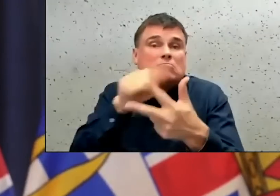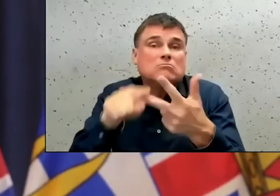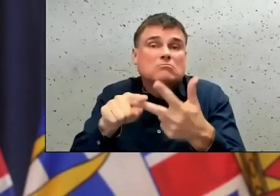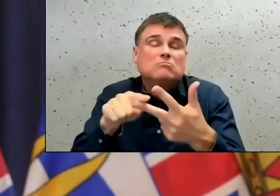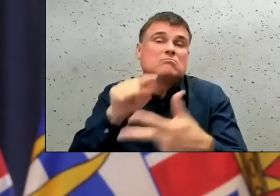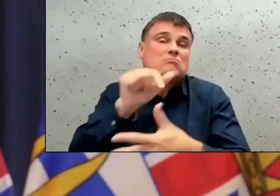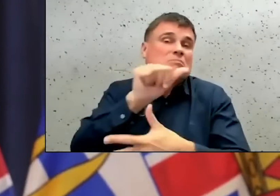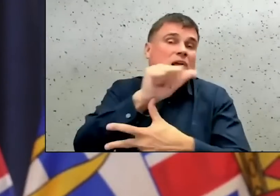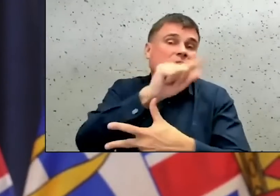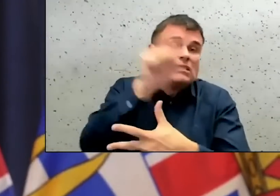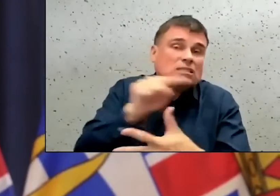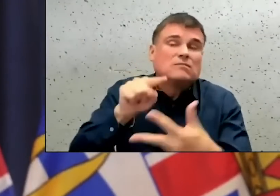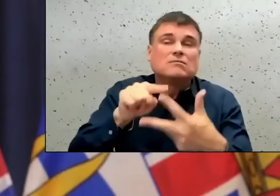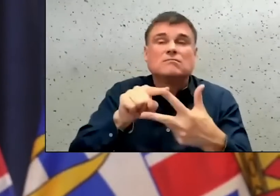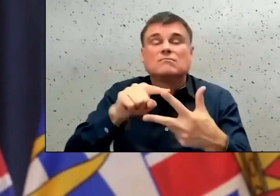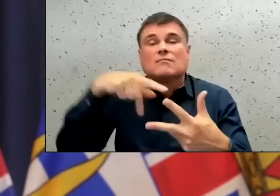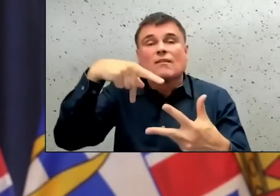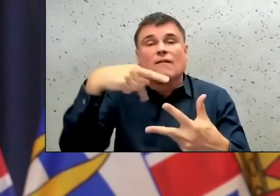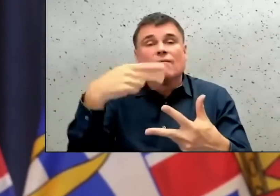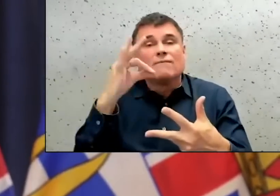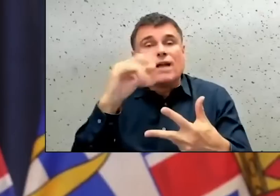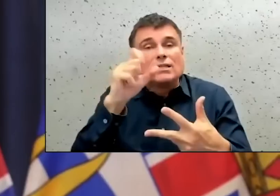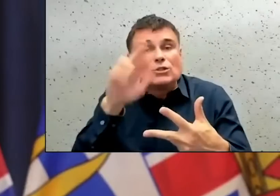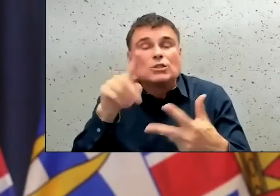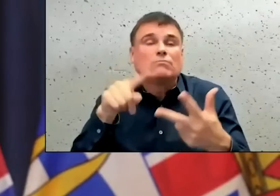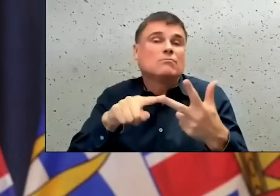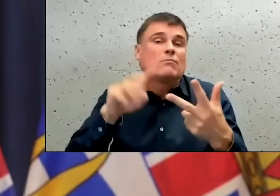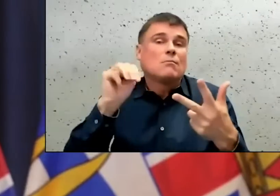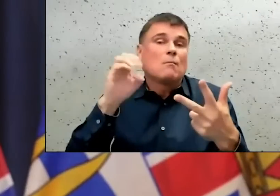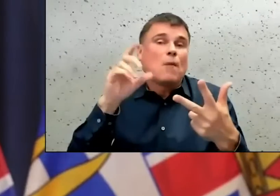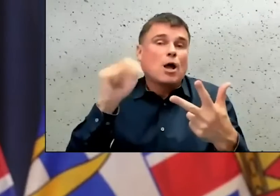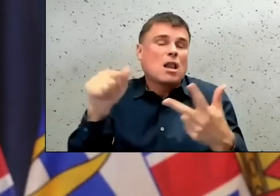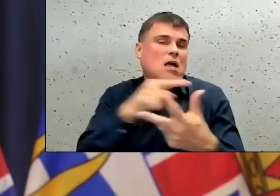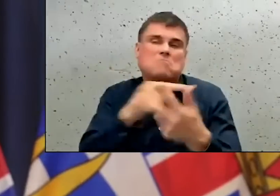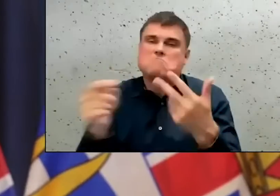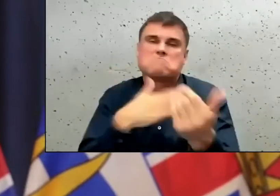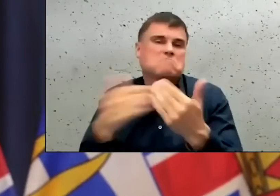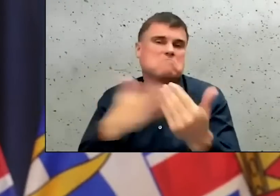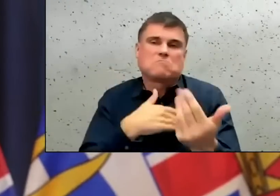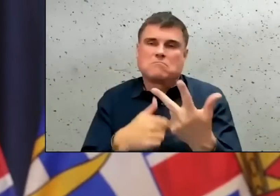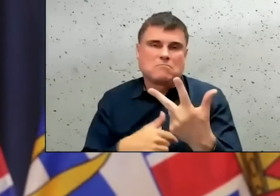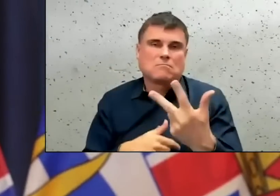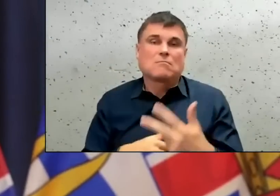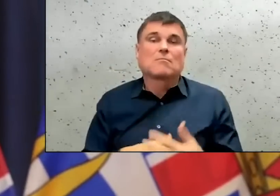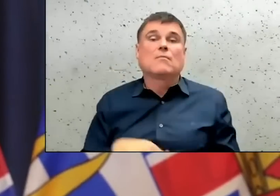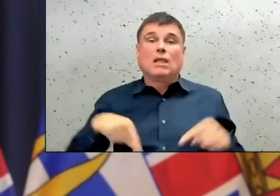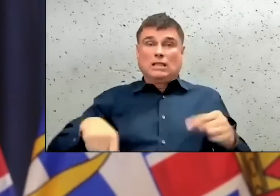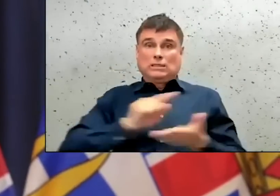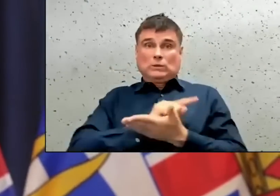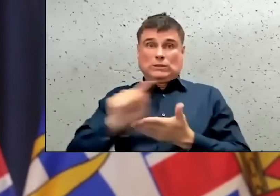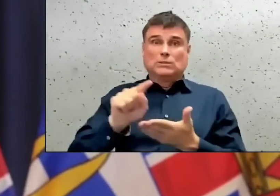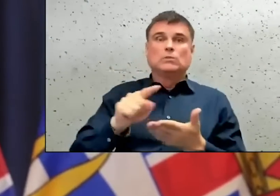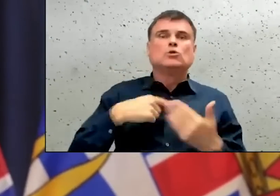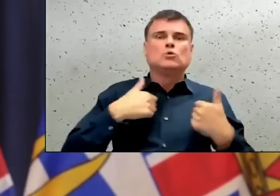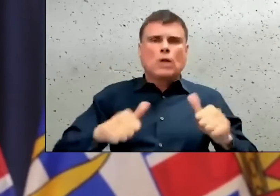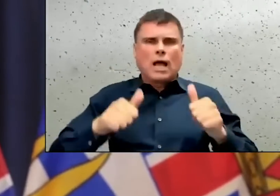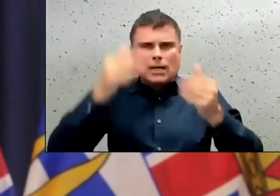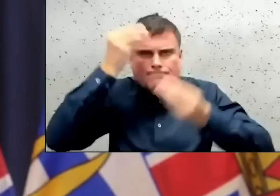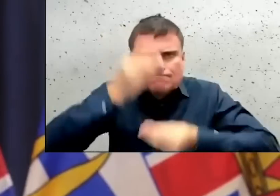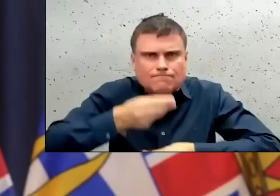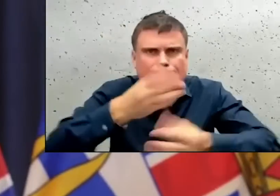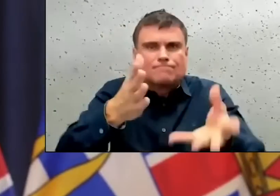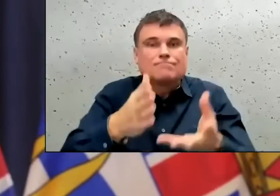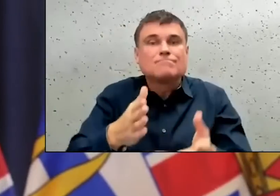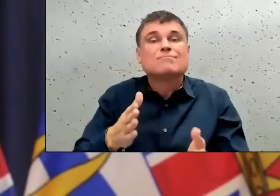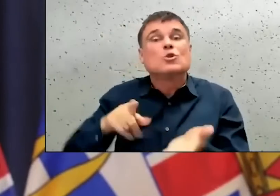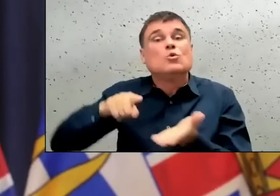So every week we do stand here before you to provide you with the latest updates, the latest research and information that we have, and every week we have